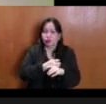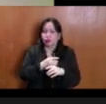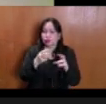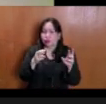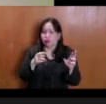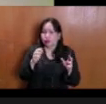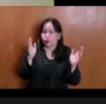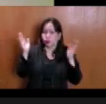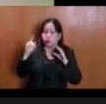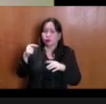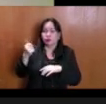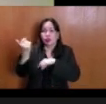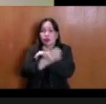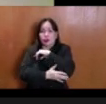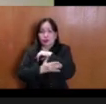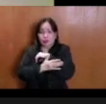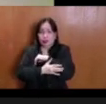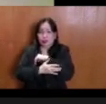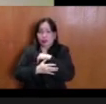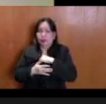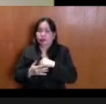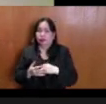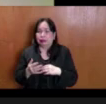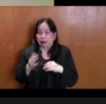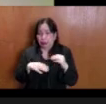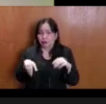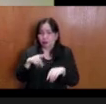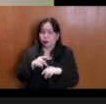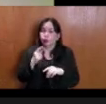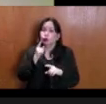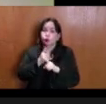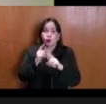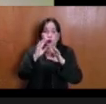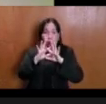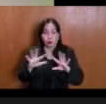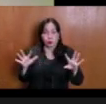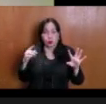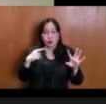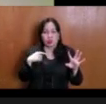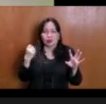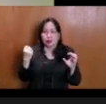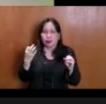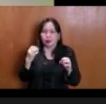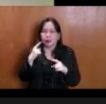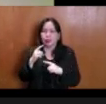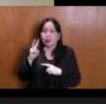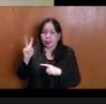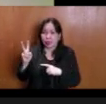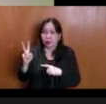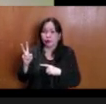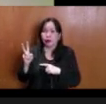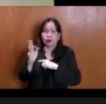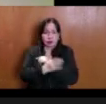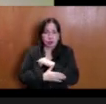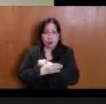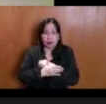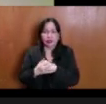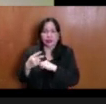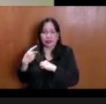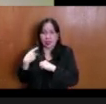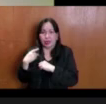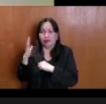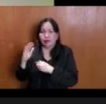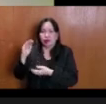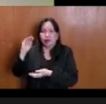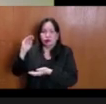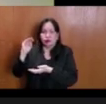in other countries in the Philippines. In fact, in Southeast Asia, there are only two countries that have